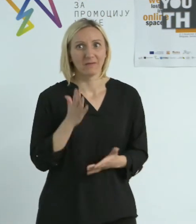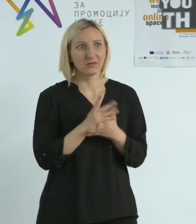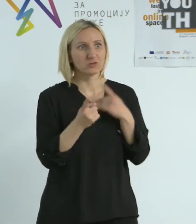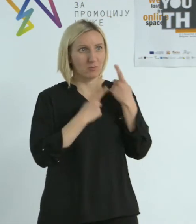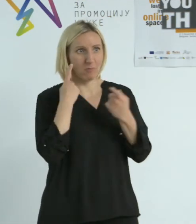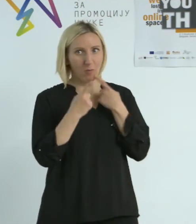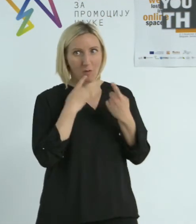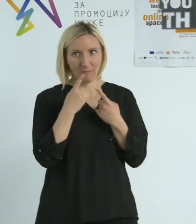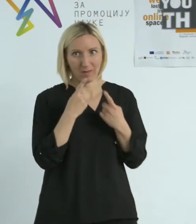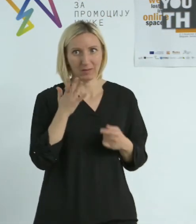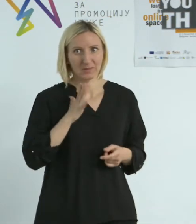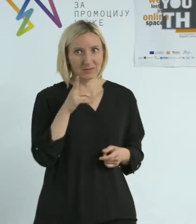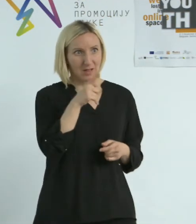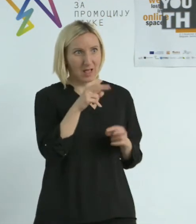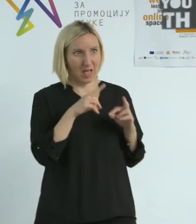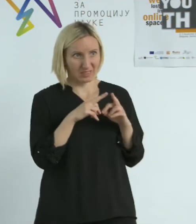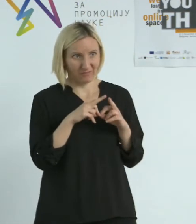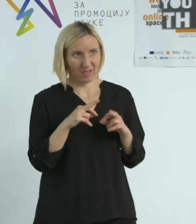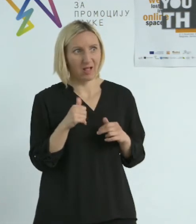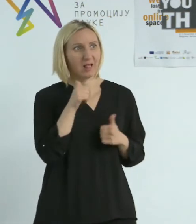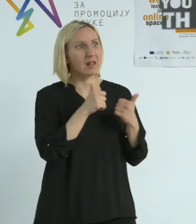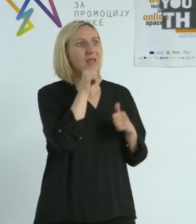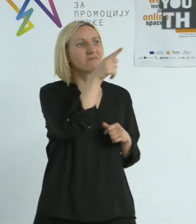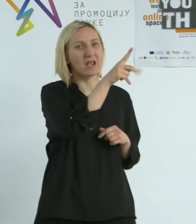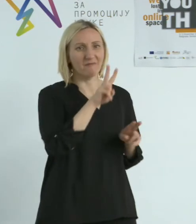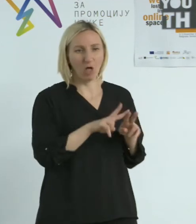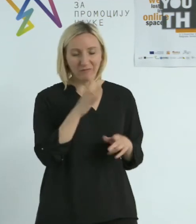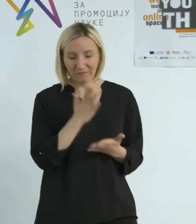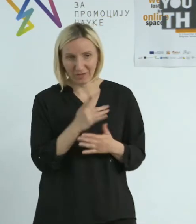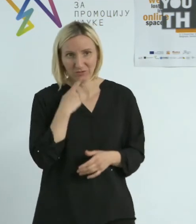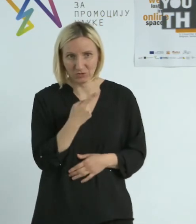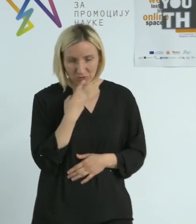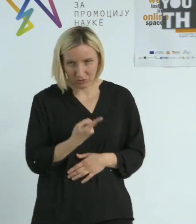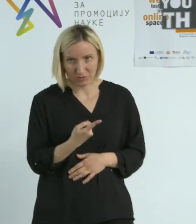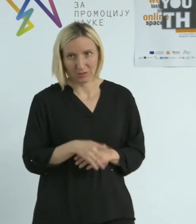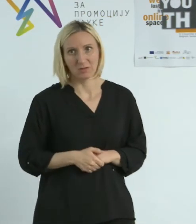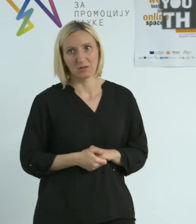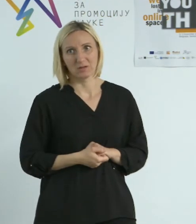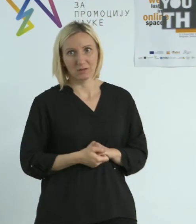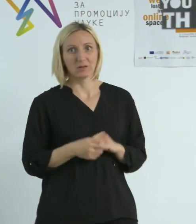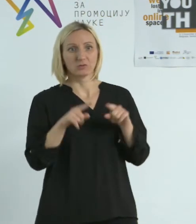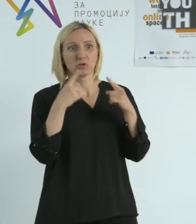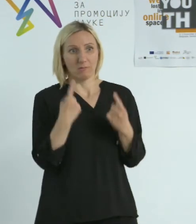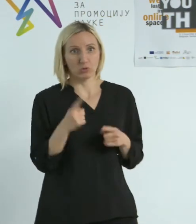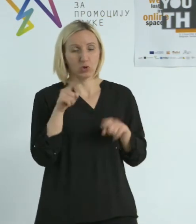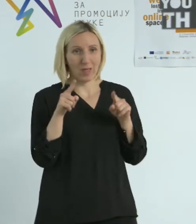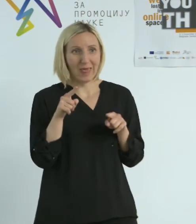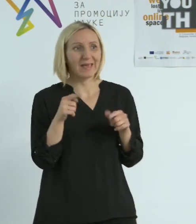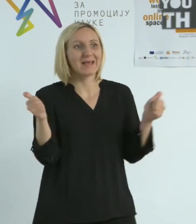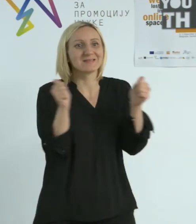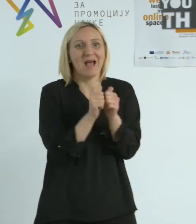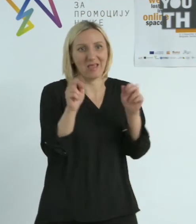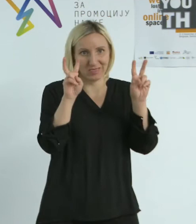by the Mr. Atwell or Miss Ivana Wolf. So obviously that there are some regularities we can say that